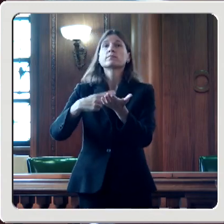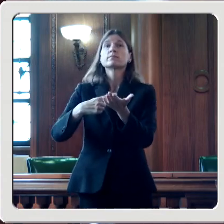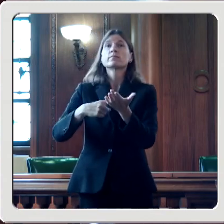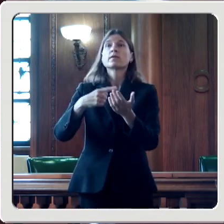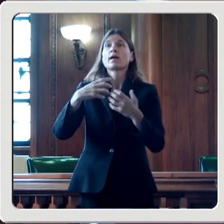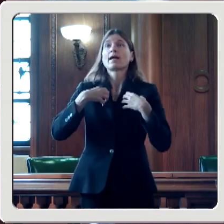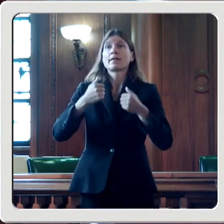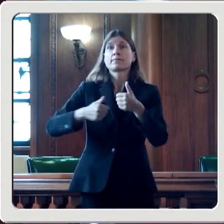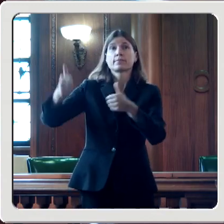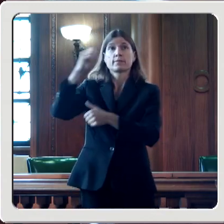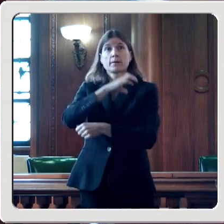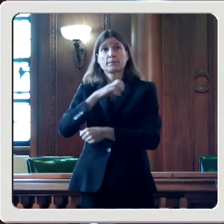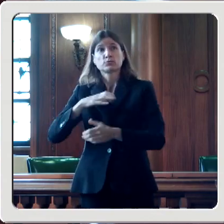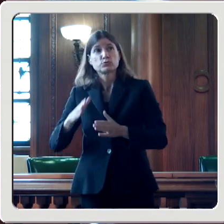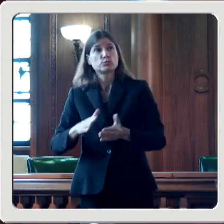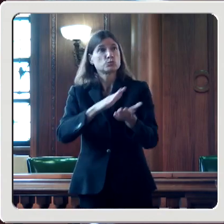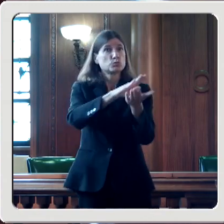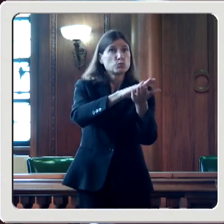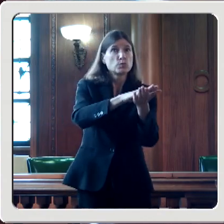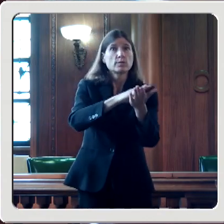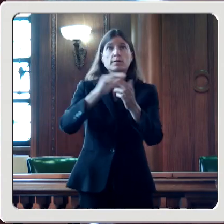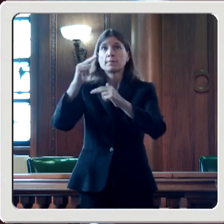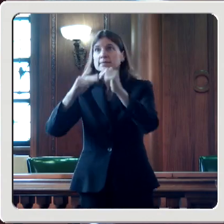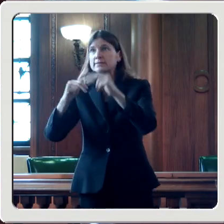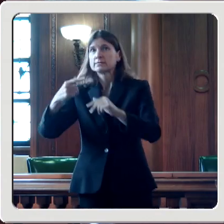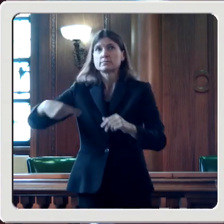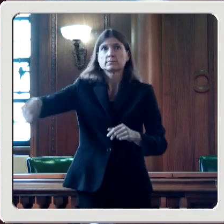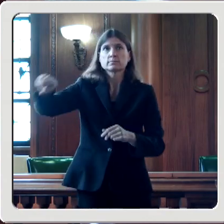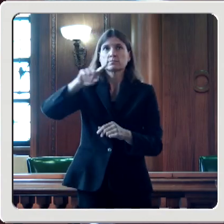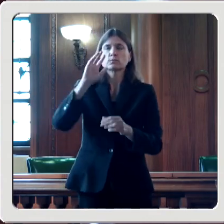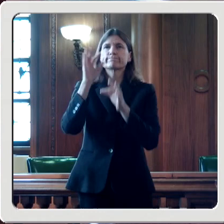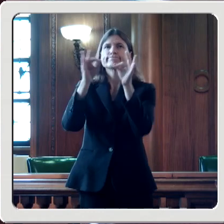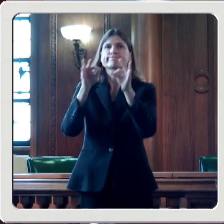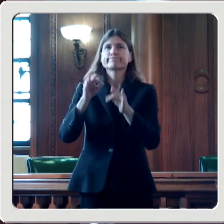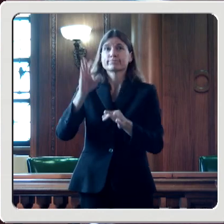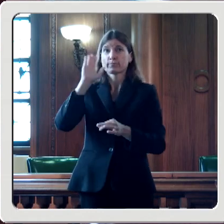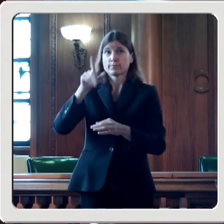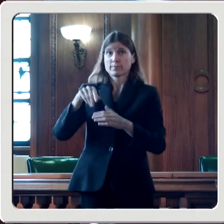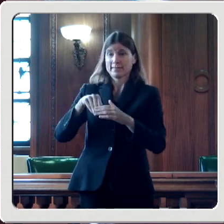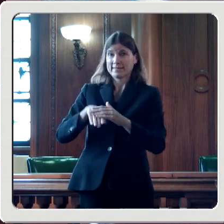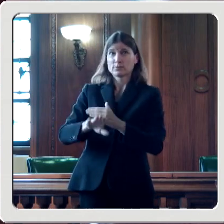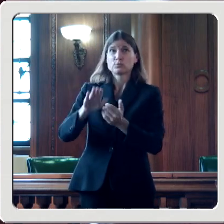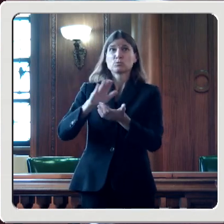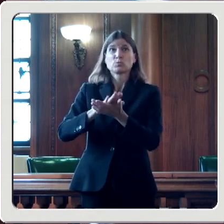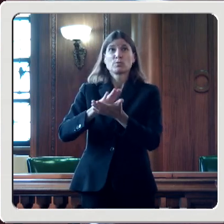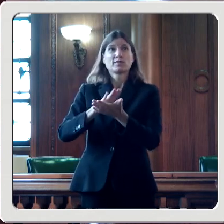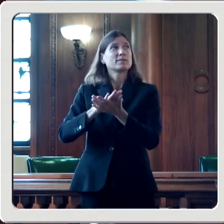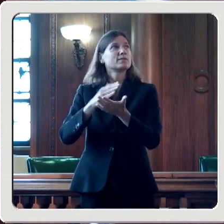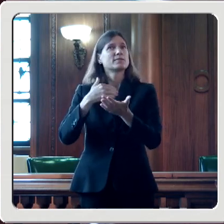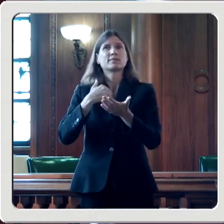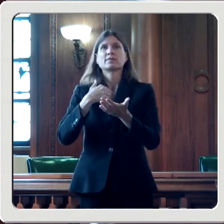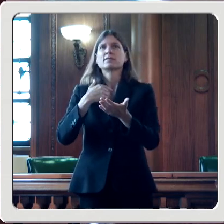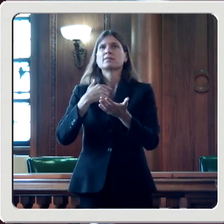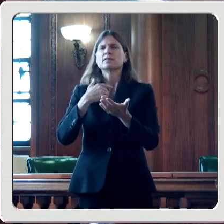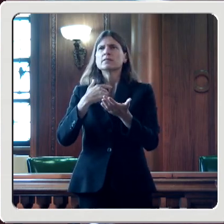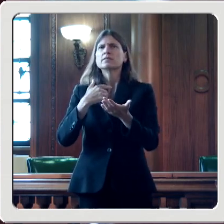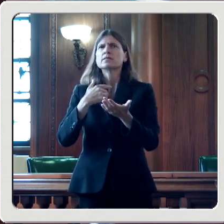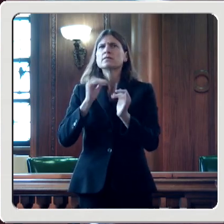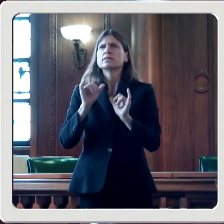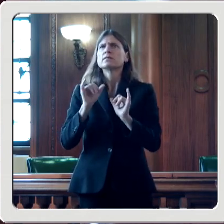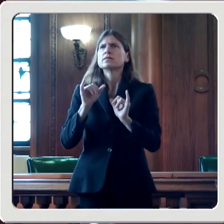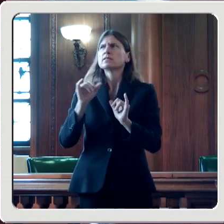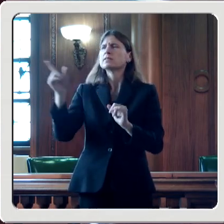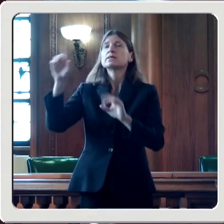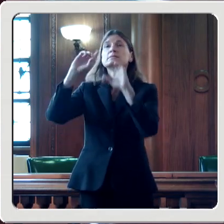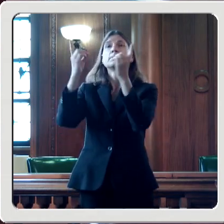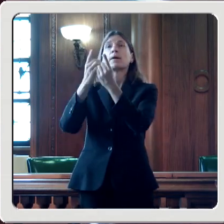late Friday from DESE, Mr. Riley, that seemed to be ordering teachers back to the classroom after we've